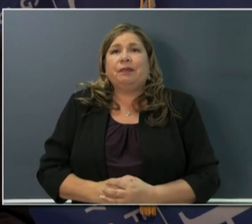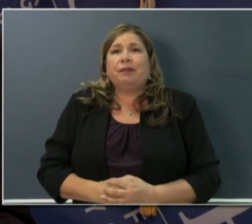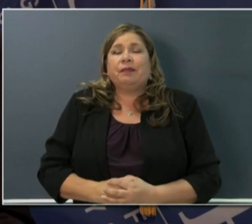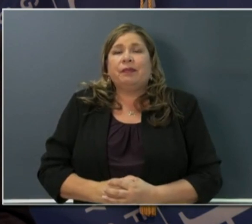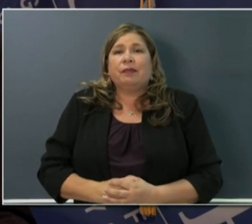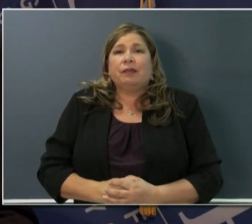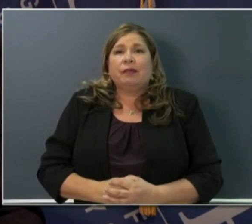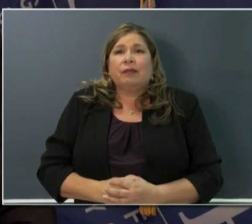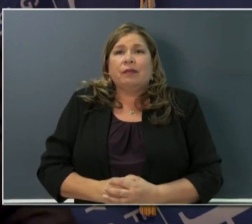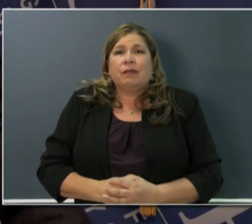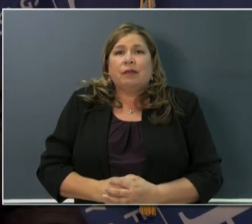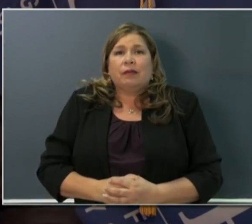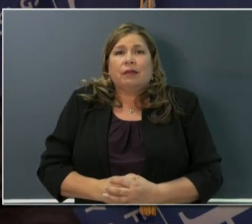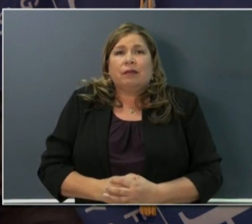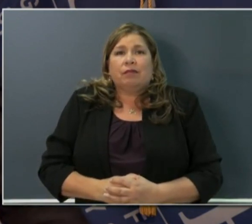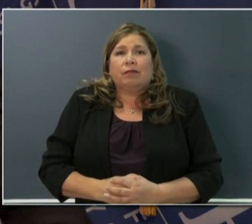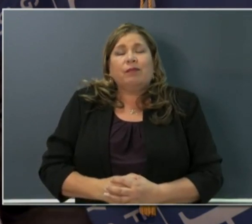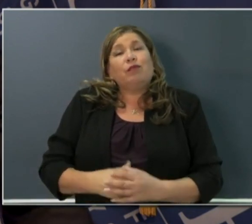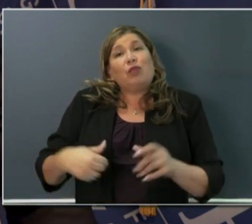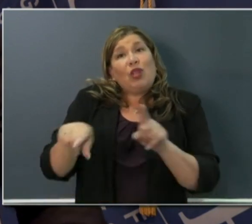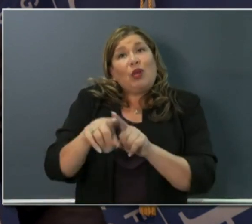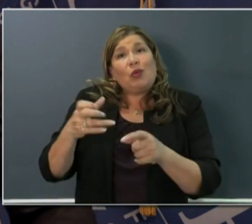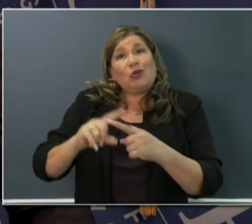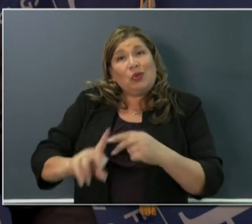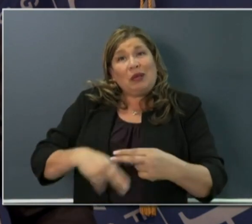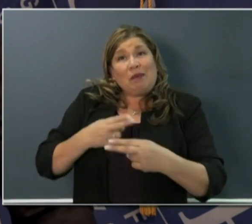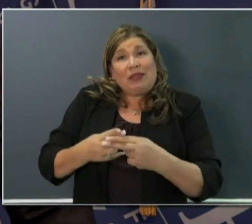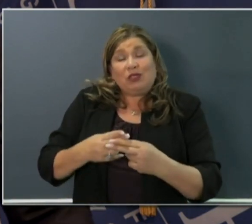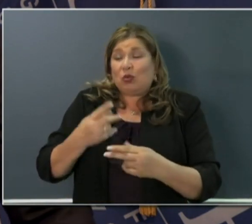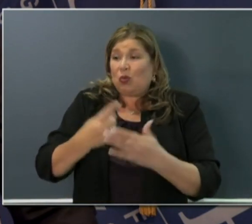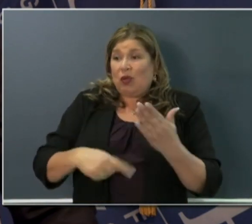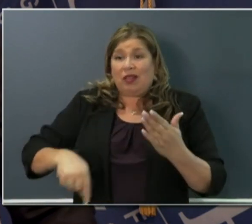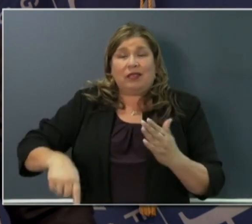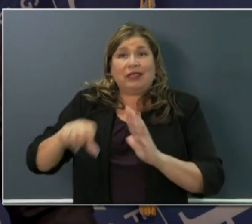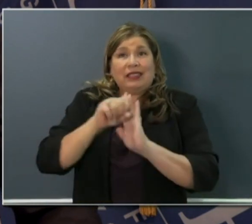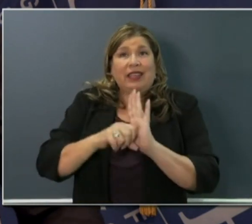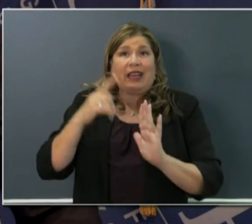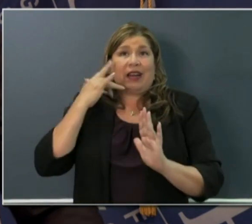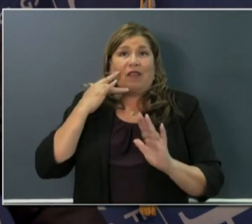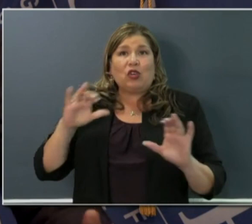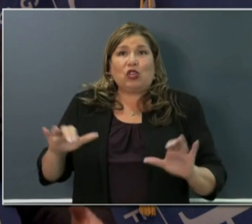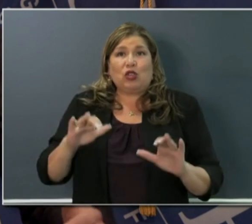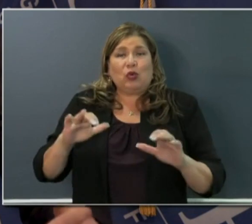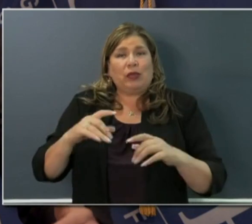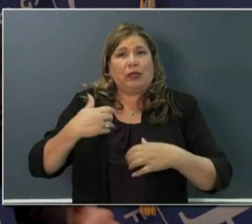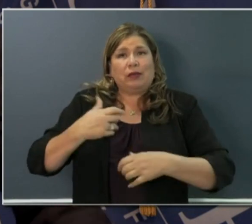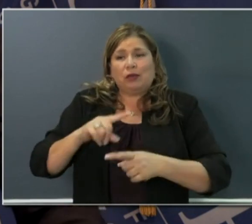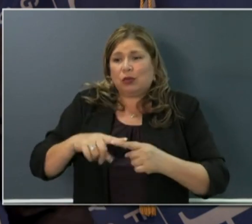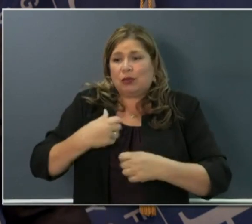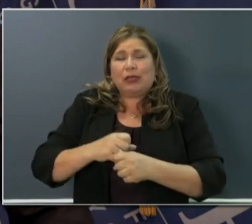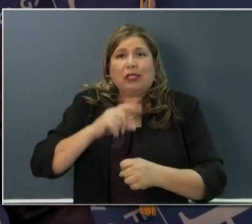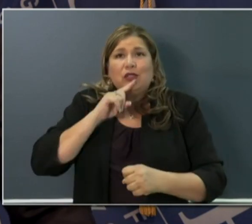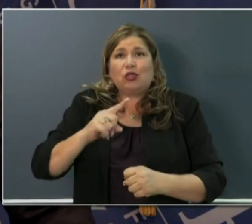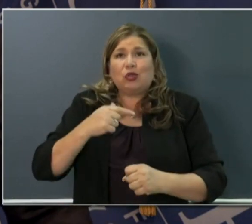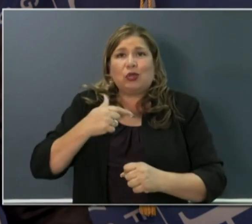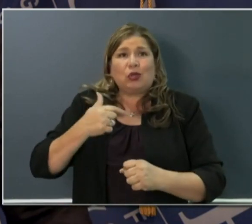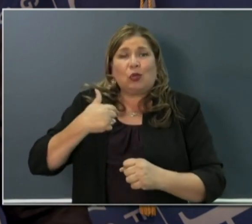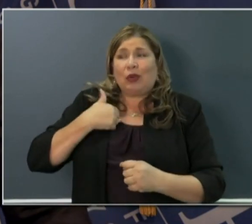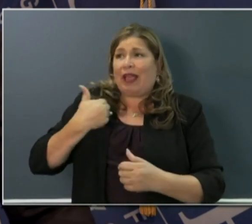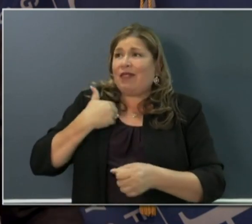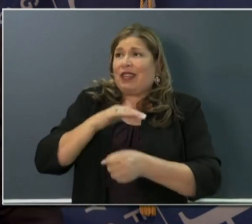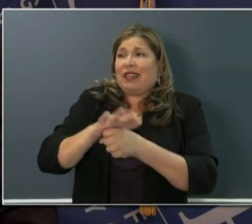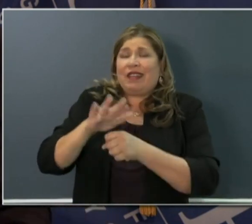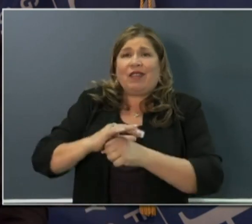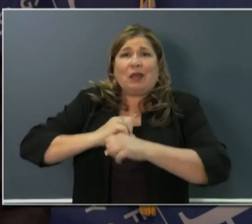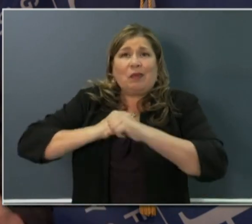comments about the work the state of California is doing to meet this moment as it relates to the needs for personal protective gear,